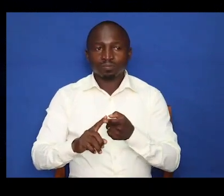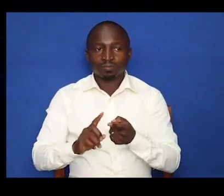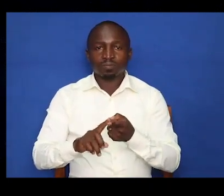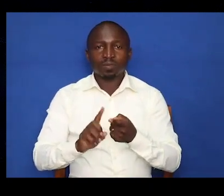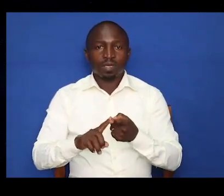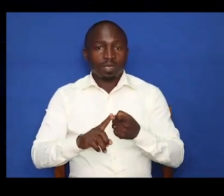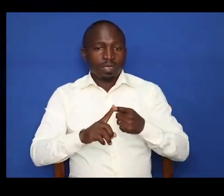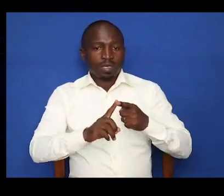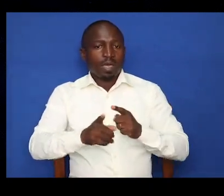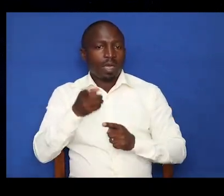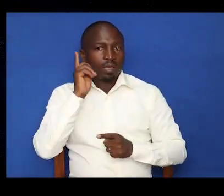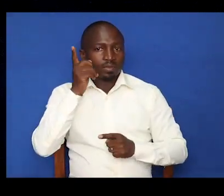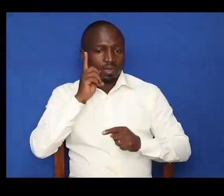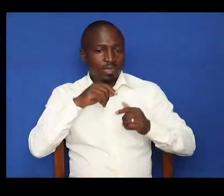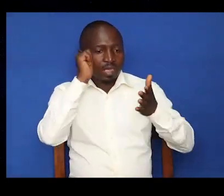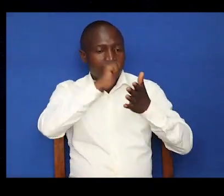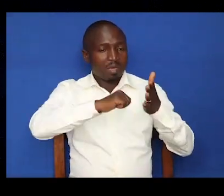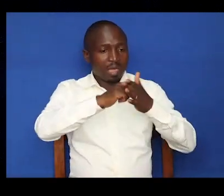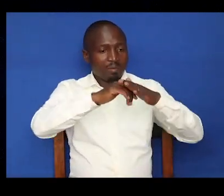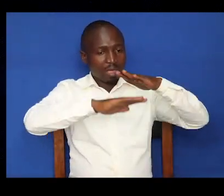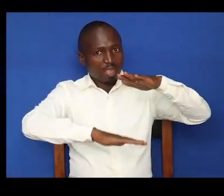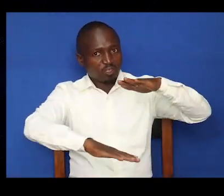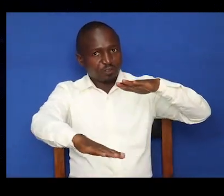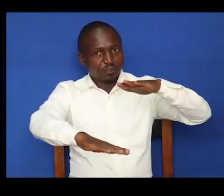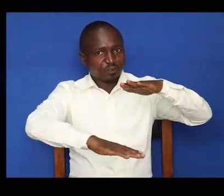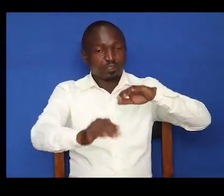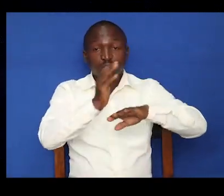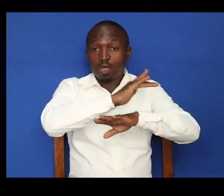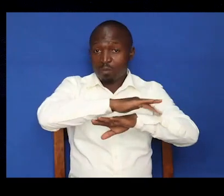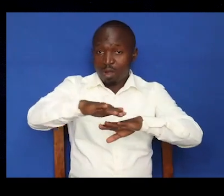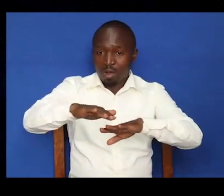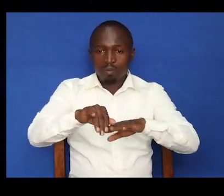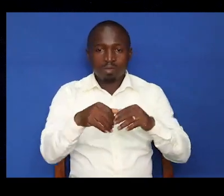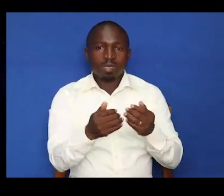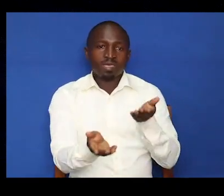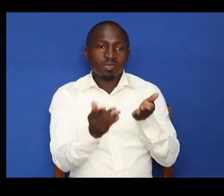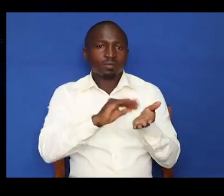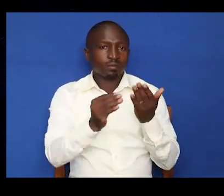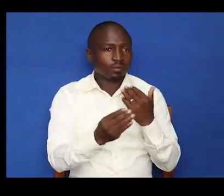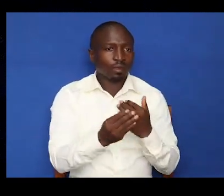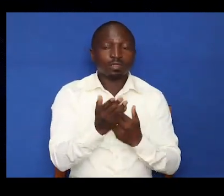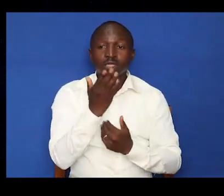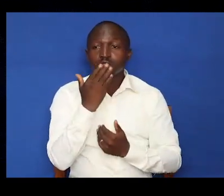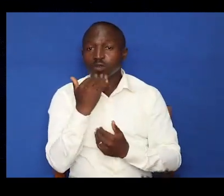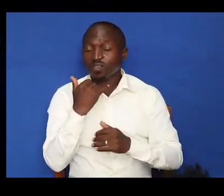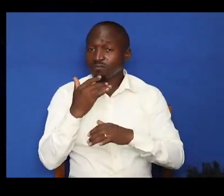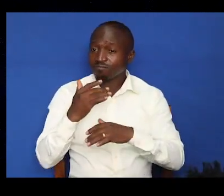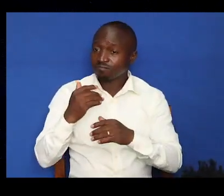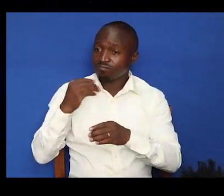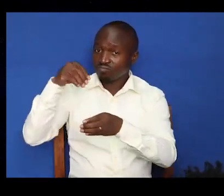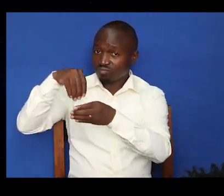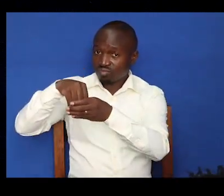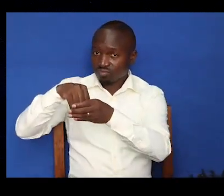of oceanic bedrock relatively to the amount of salty minerals contained. I hope my